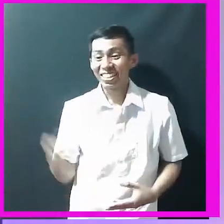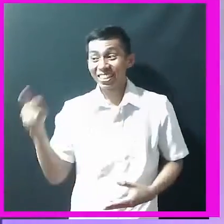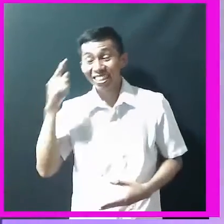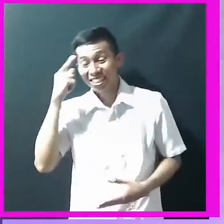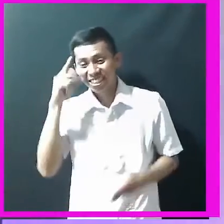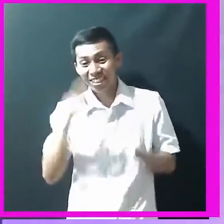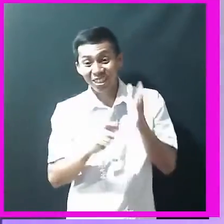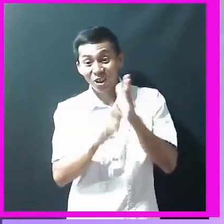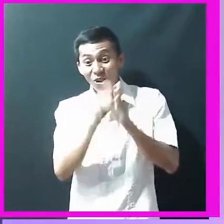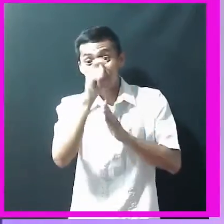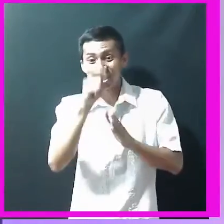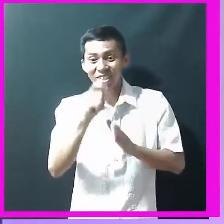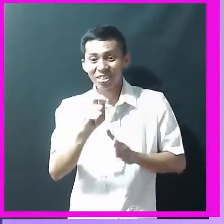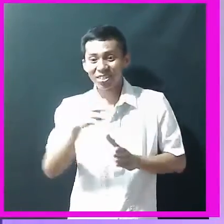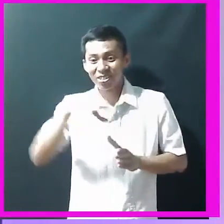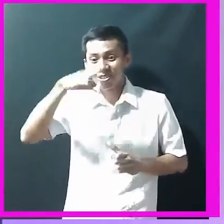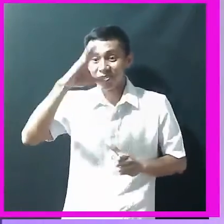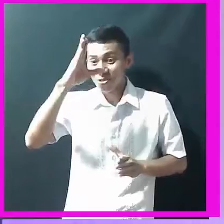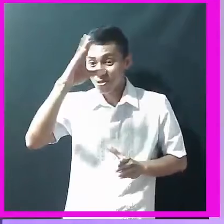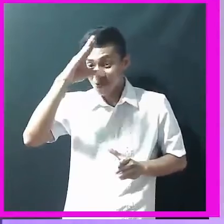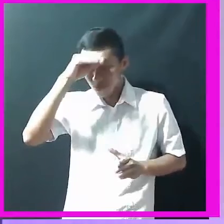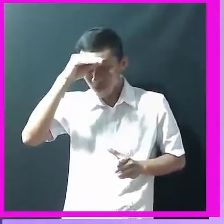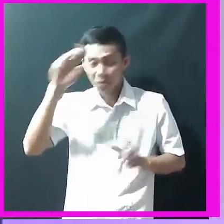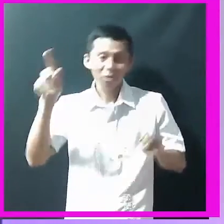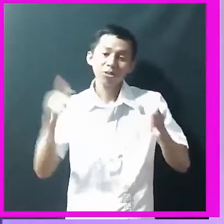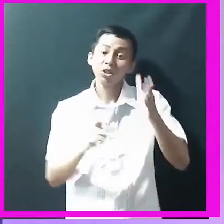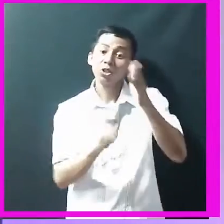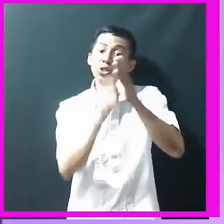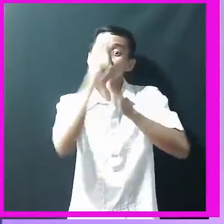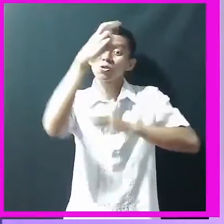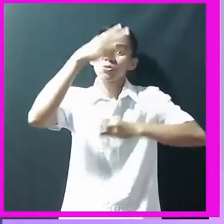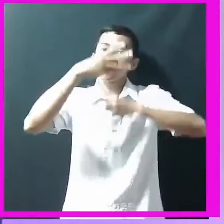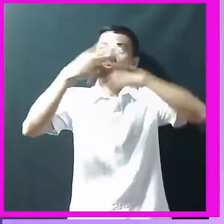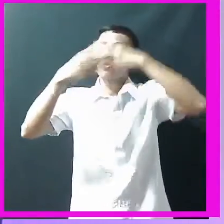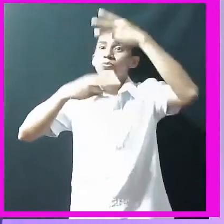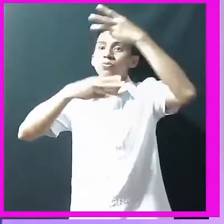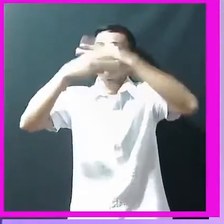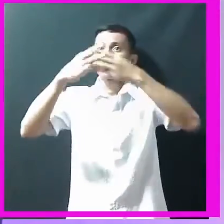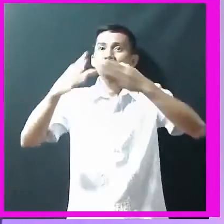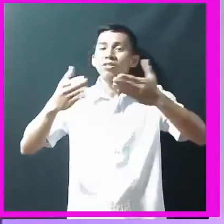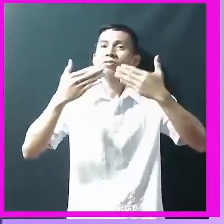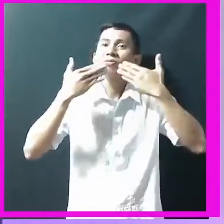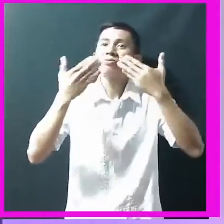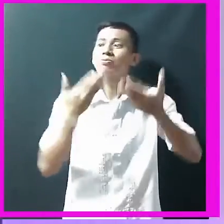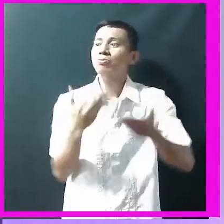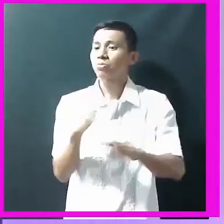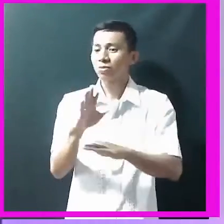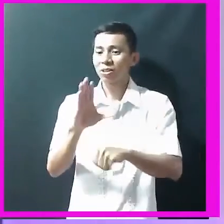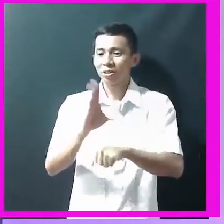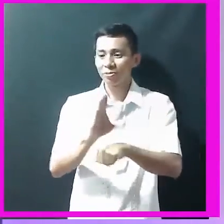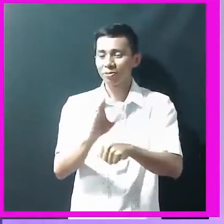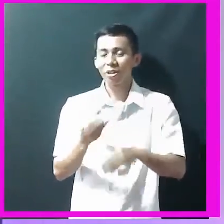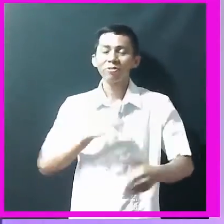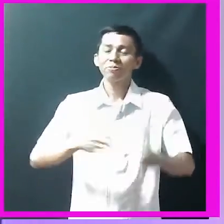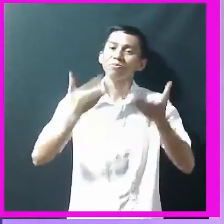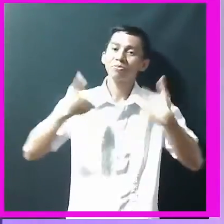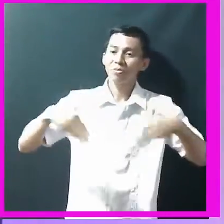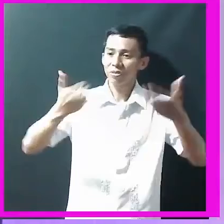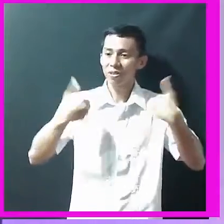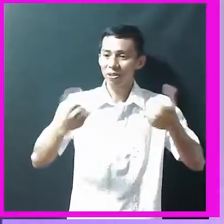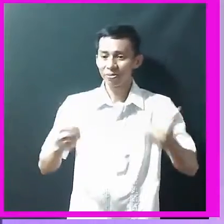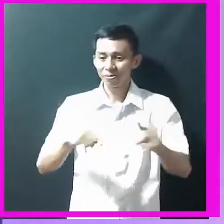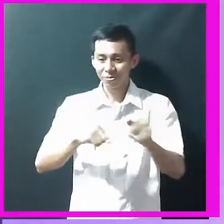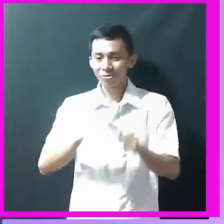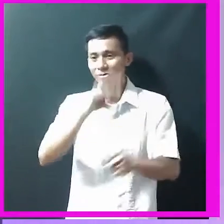I was glad when he said unto me, "Let us go into the house of the Lord." Turn your Bibles to John chapter 18. It's preaching